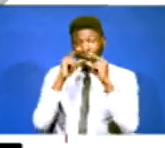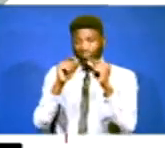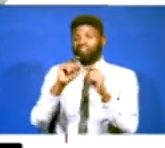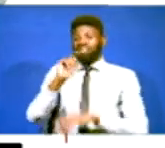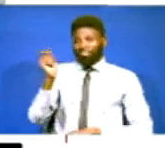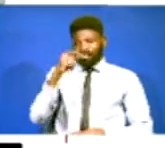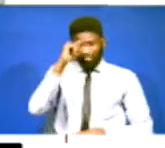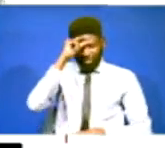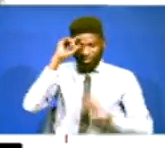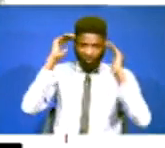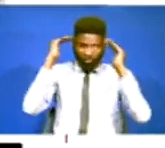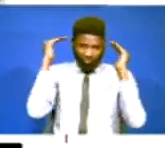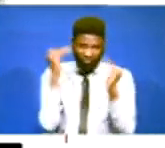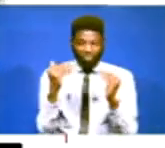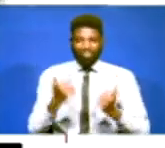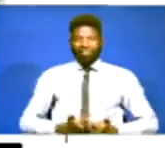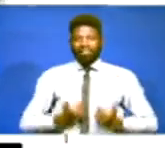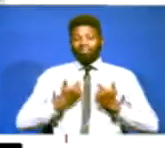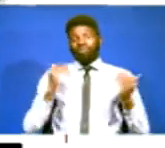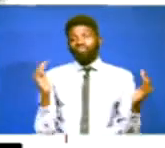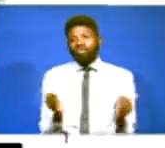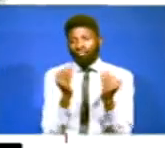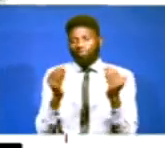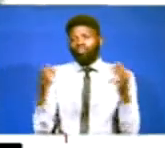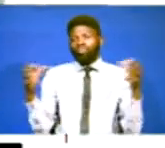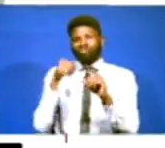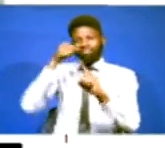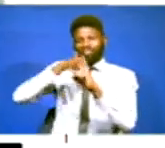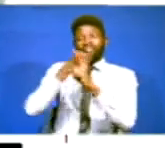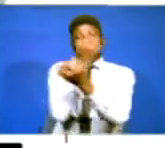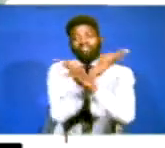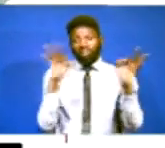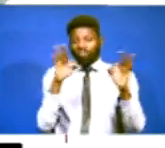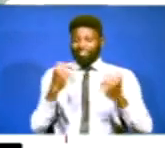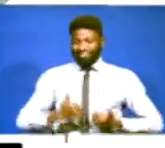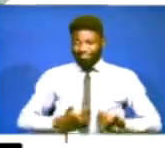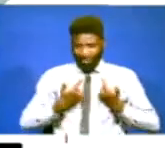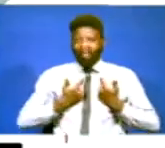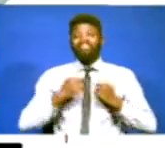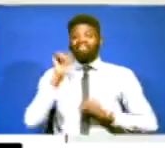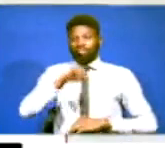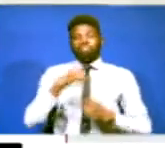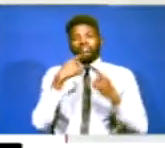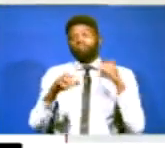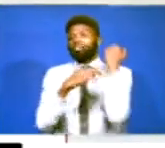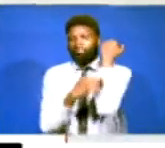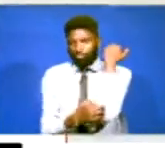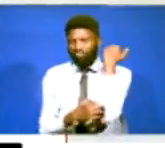who are still alive and wallowing in poverty, despite having fought for the freedom of this country.